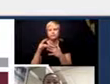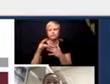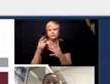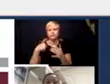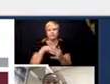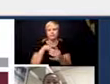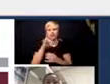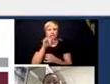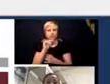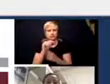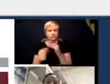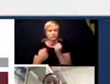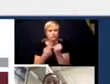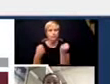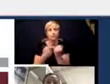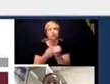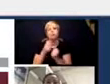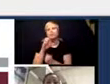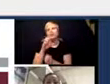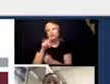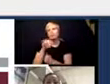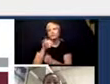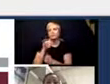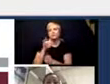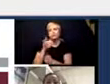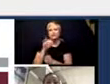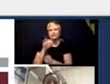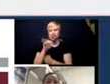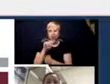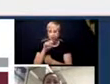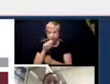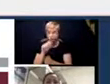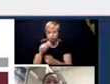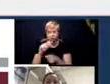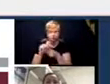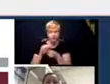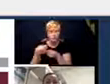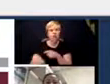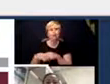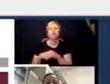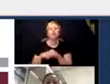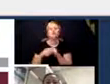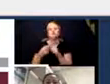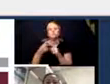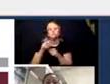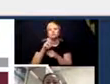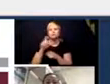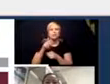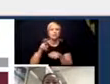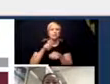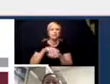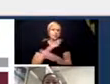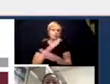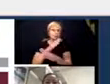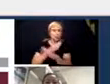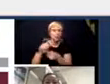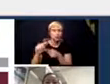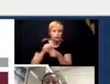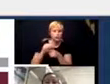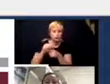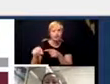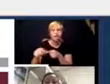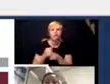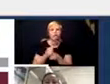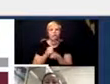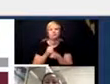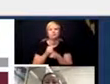the epidemiologists, training 100 Delaware National Guard in contact tracing, training the interim field contact tracers,